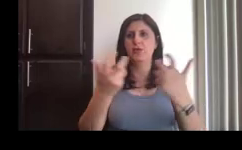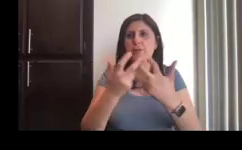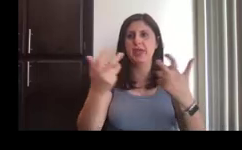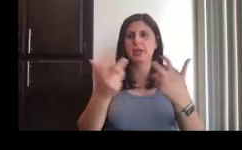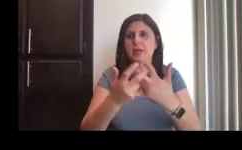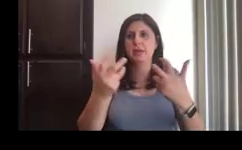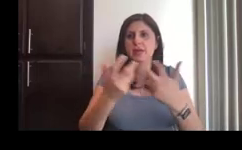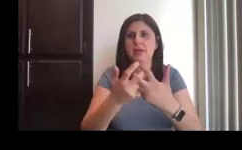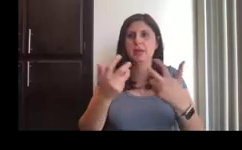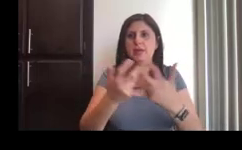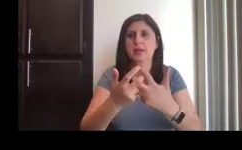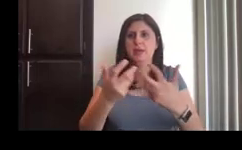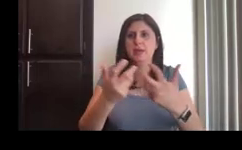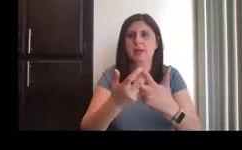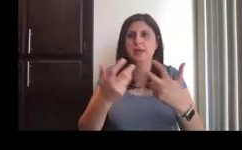Okay, roommate.